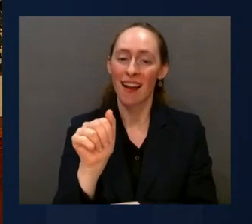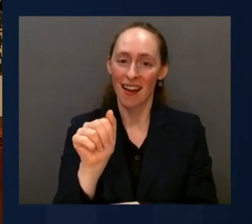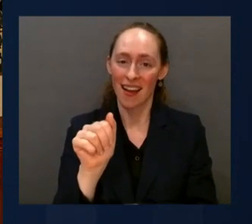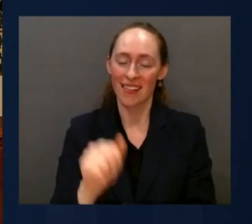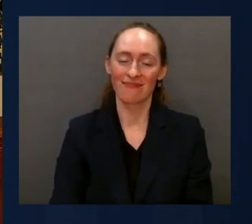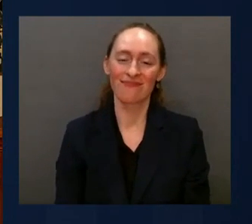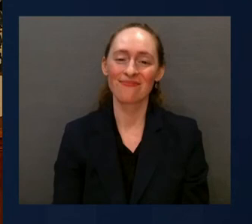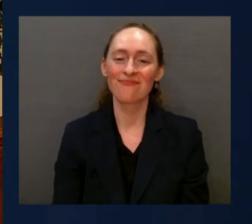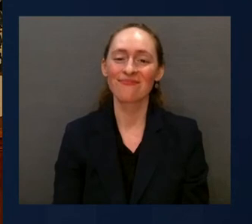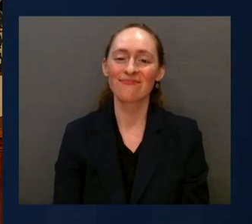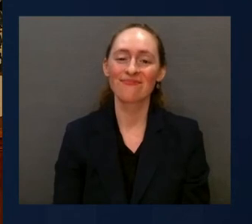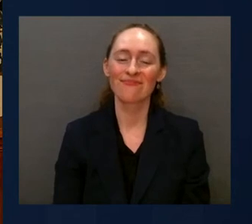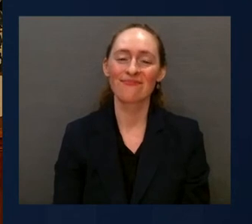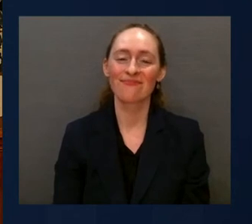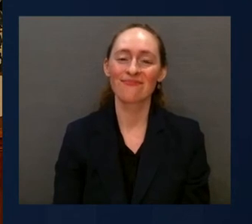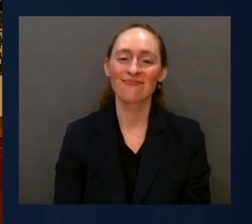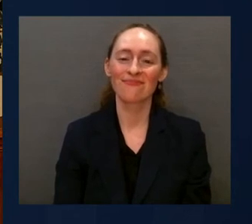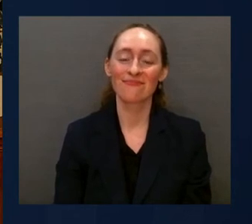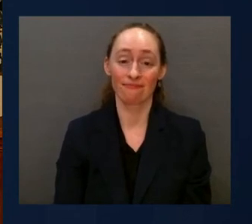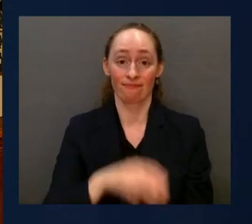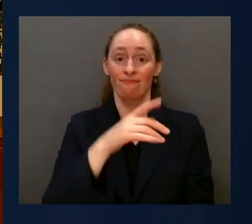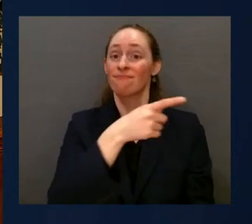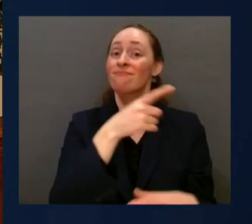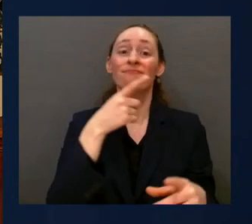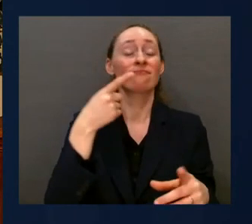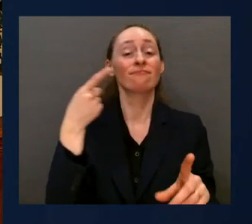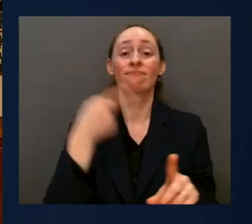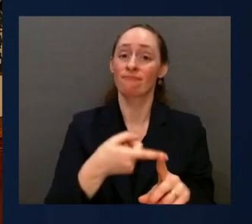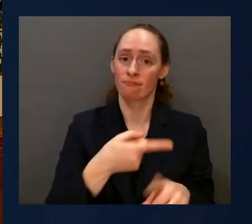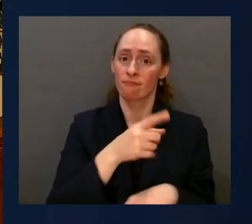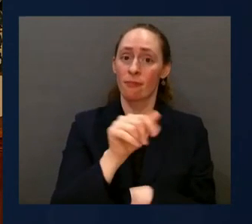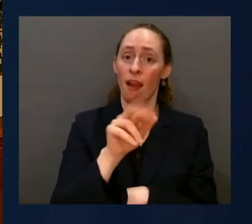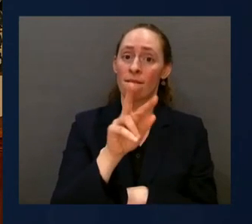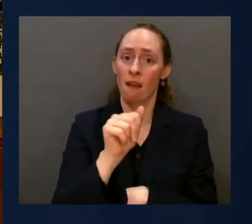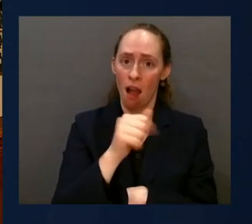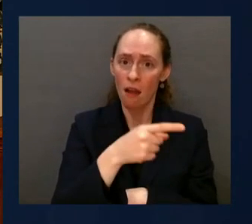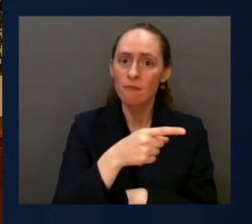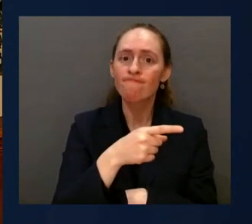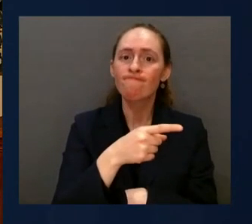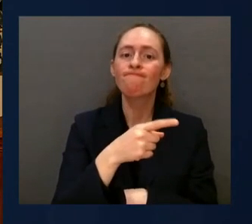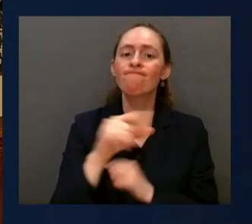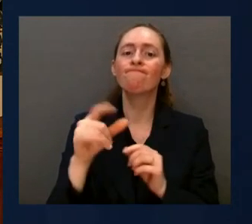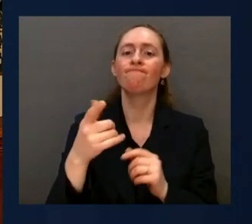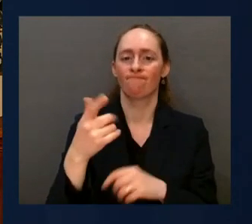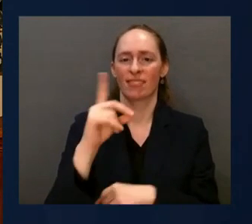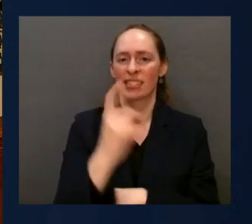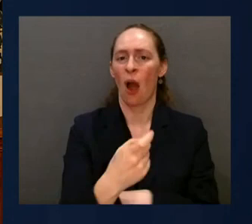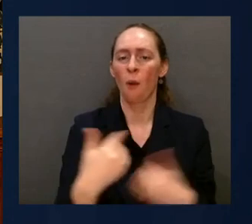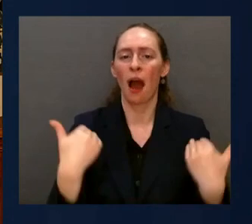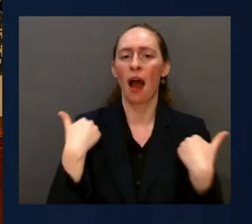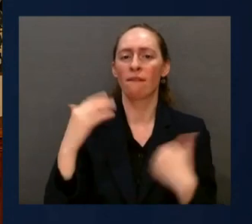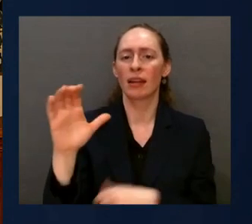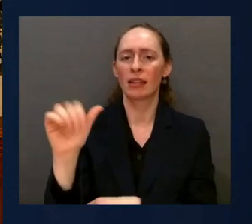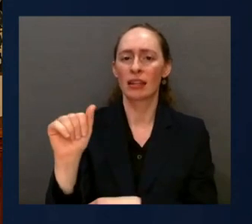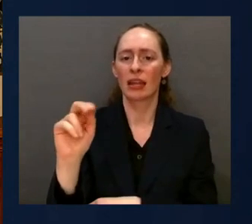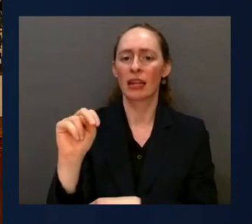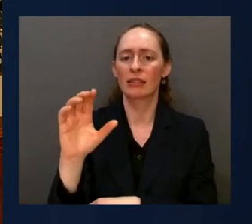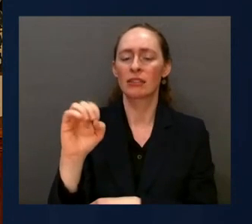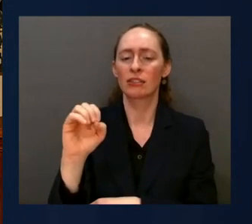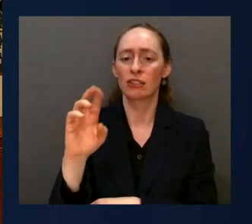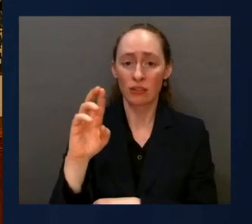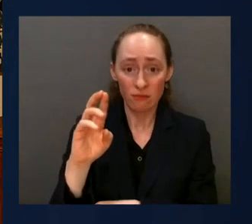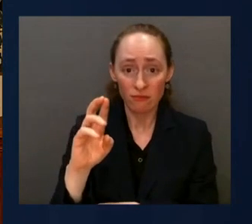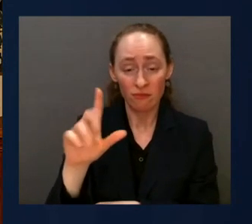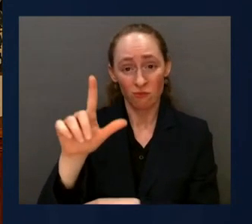was diagnosed with rare kidney disease, cancer. After 26 blood transfusions, 11 rounds of